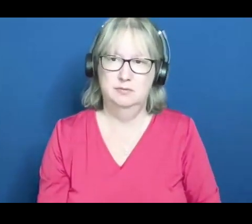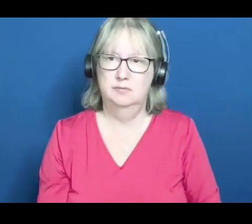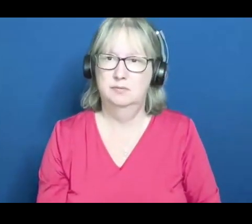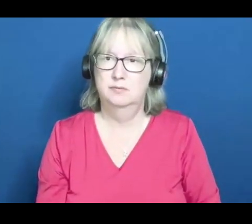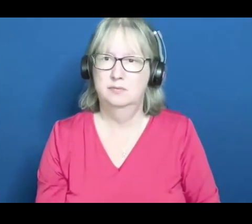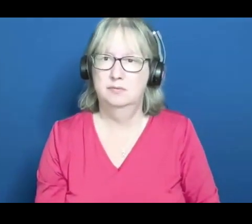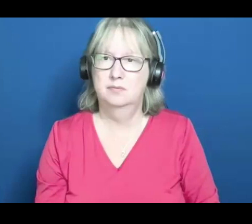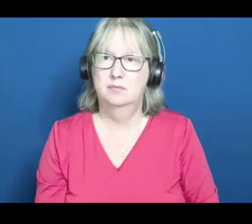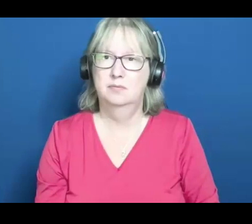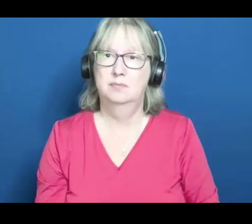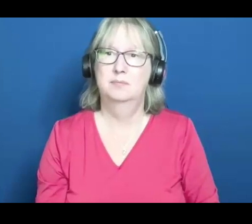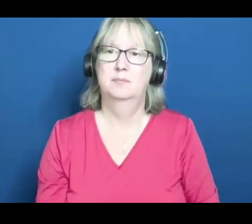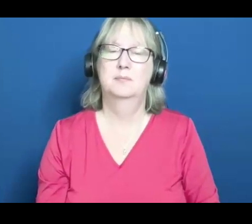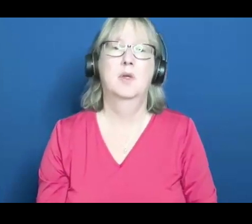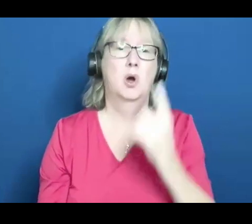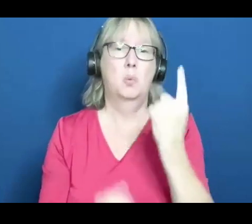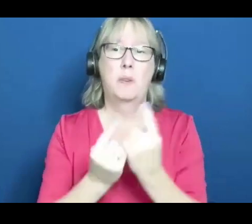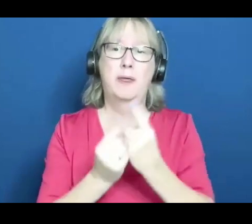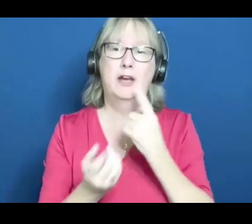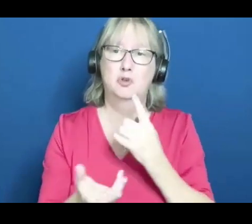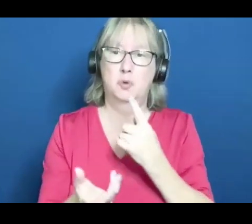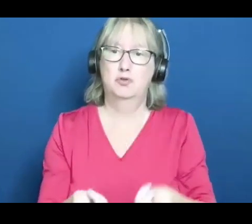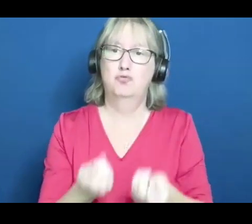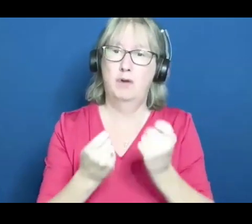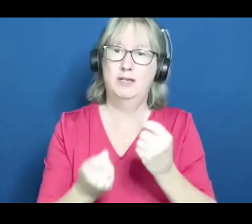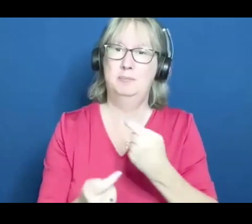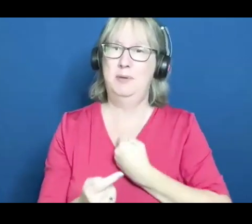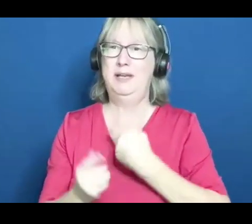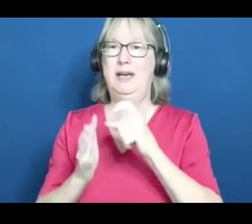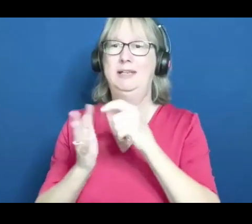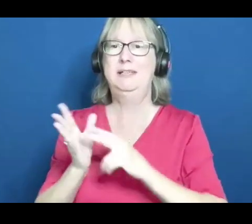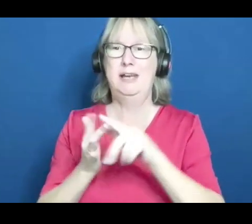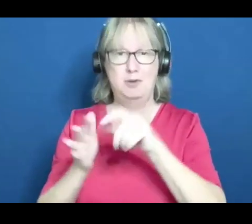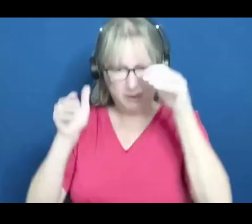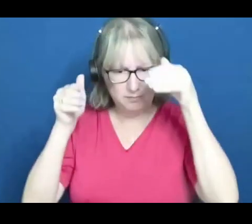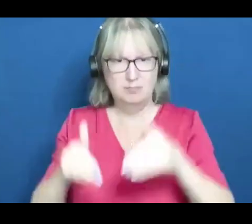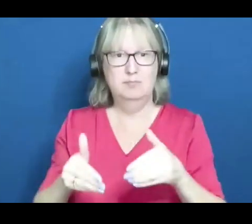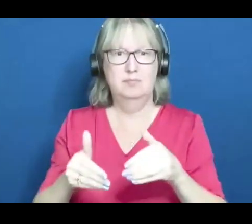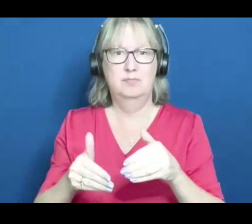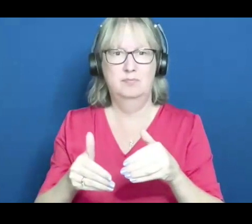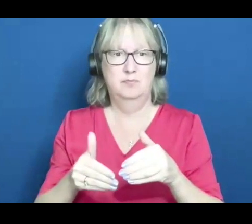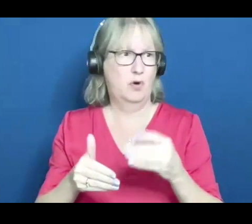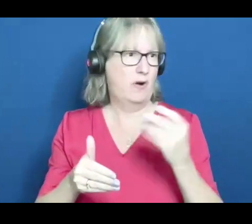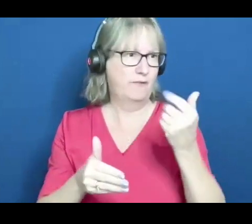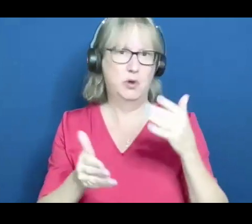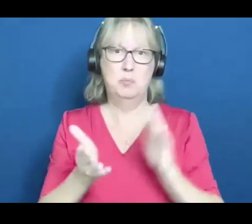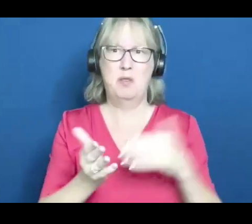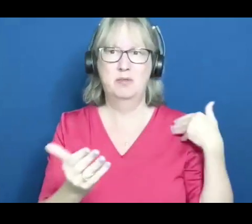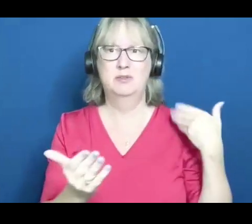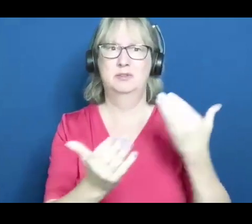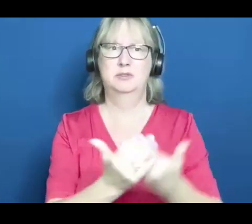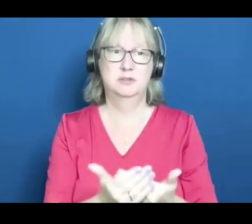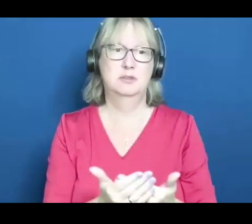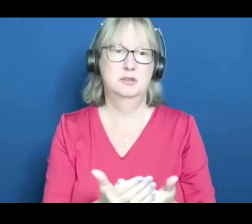that I'll just very quickly touch on is something that myself and David have been working on quite a bit over the last numerous months. We've been backwards and forwards a lot,